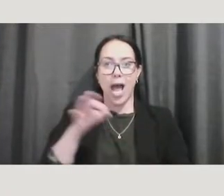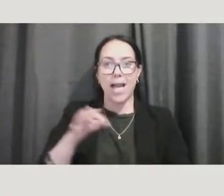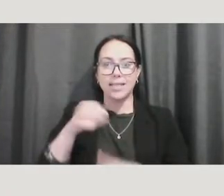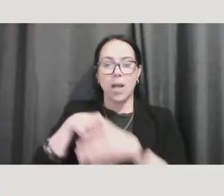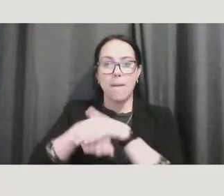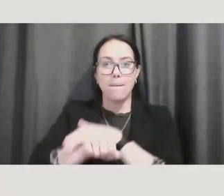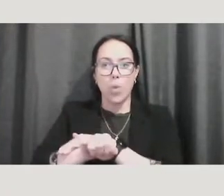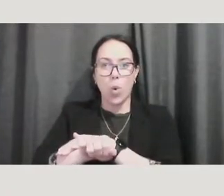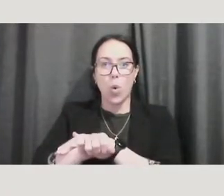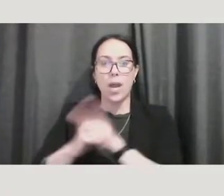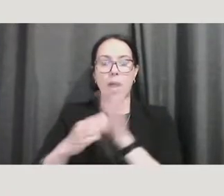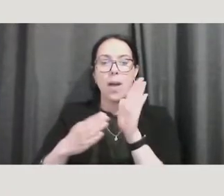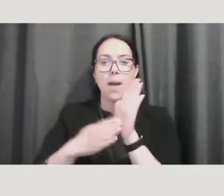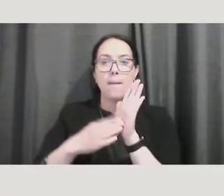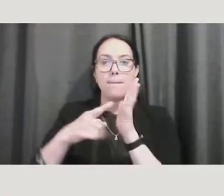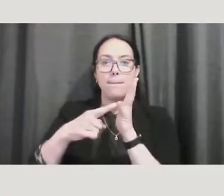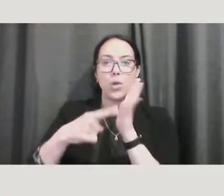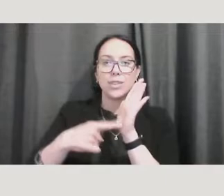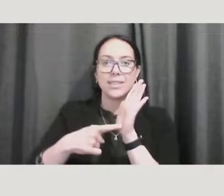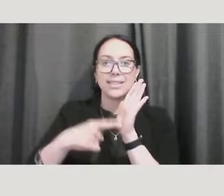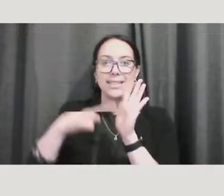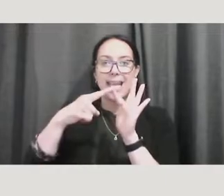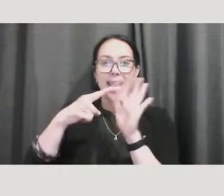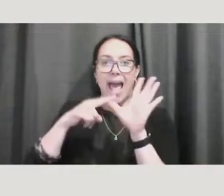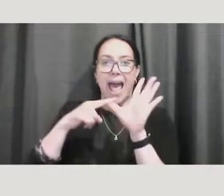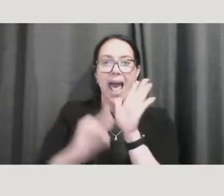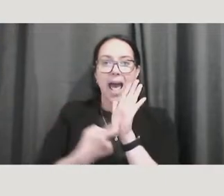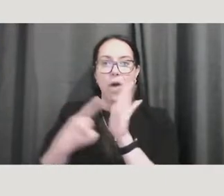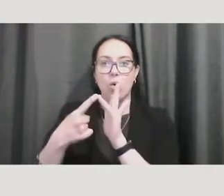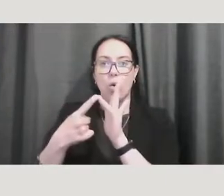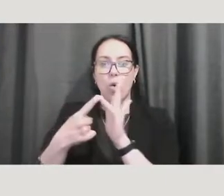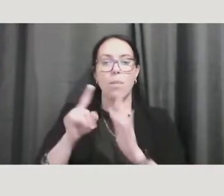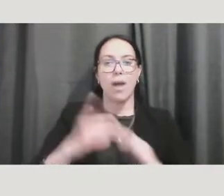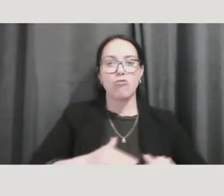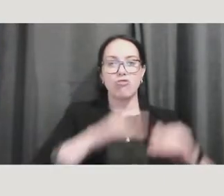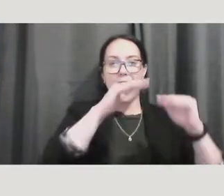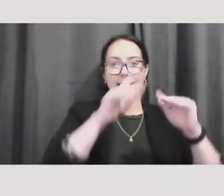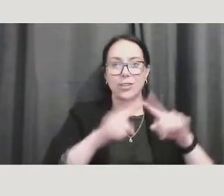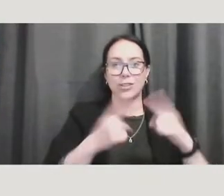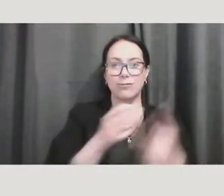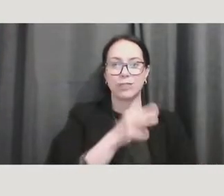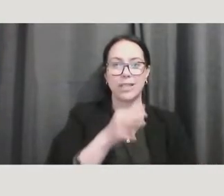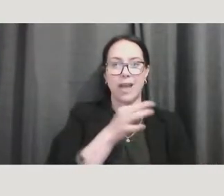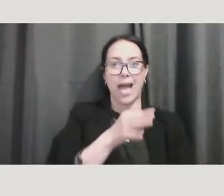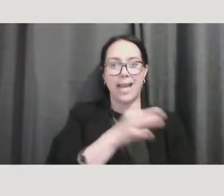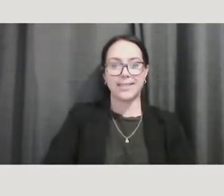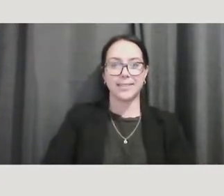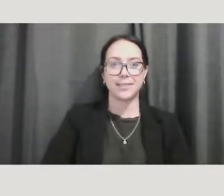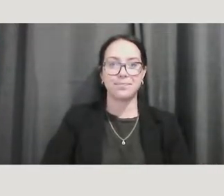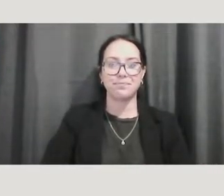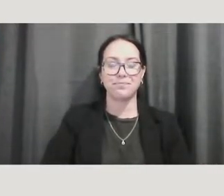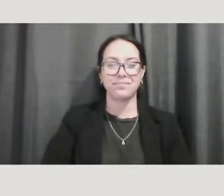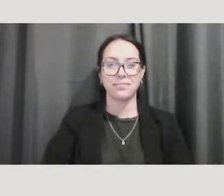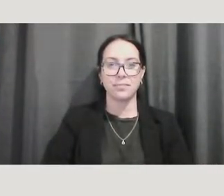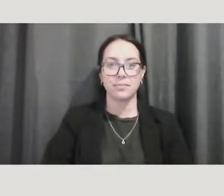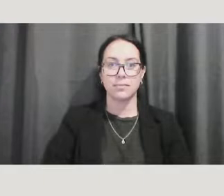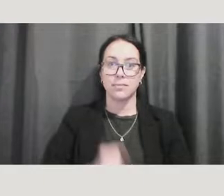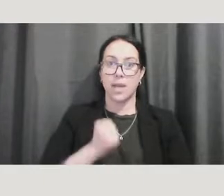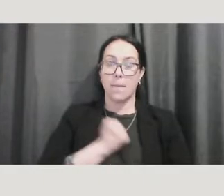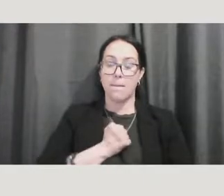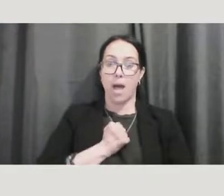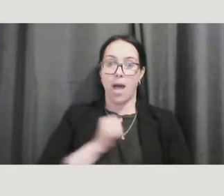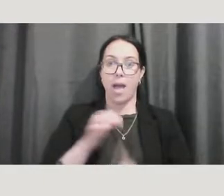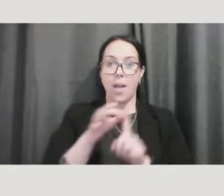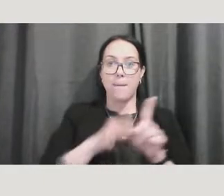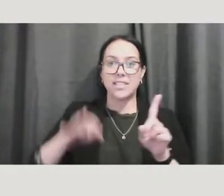of material and raised on the island of mangaya um my Pacifica